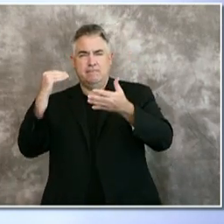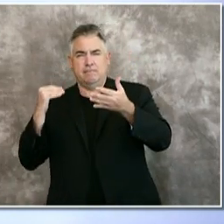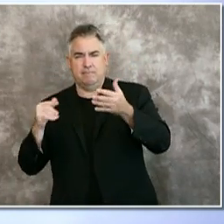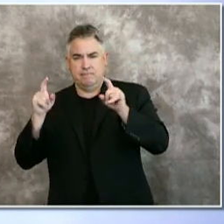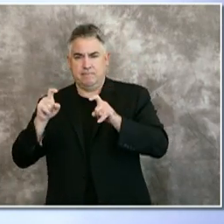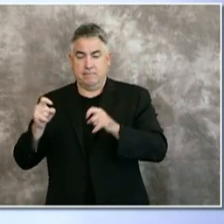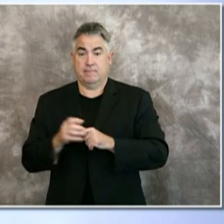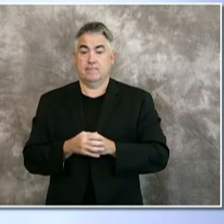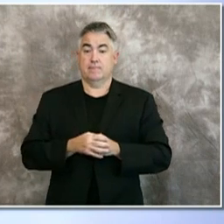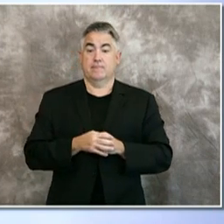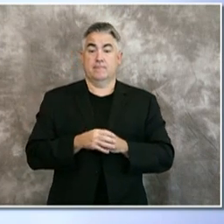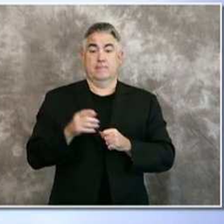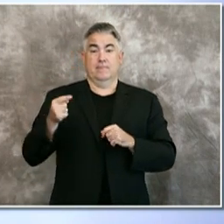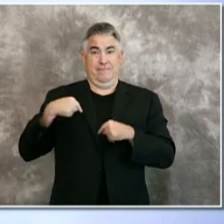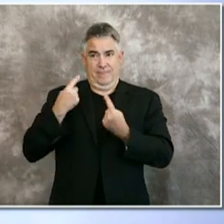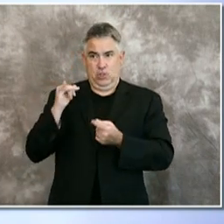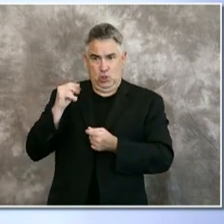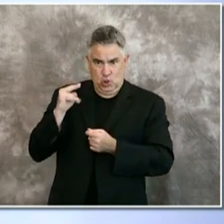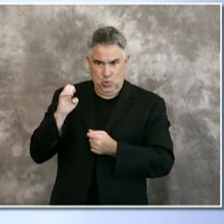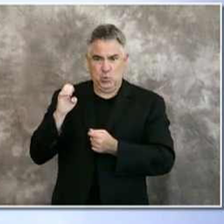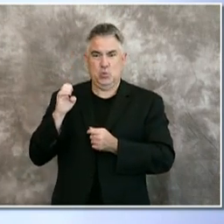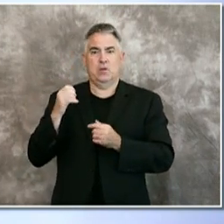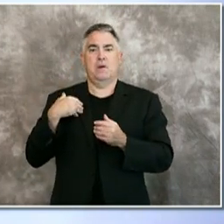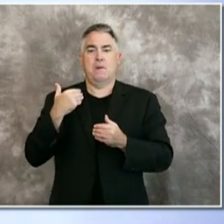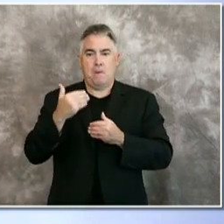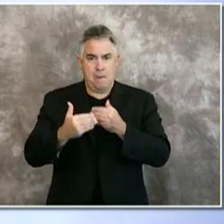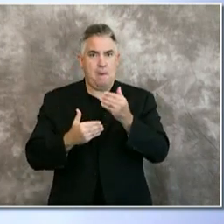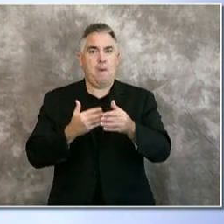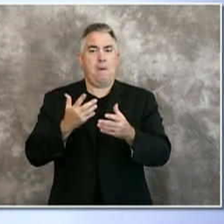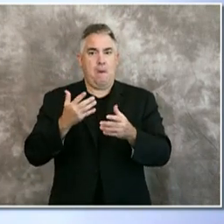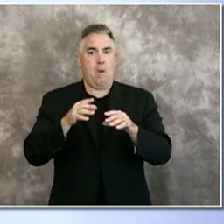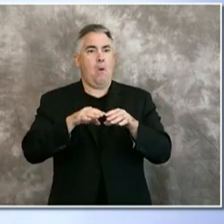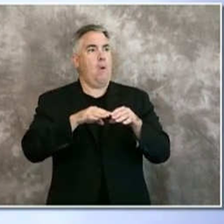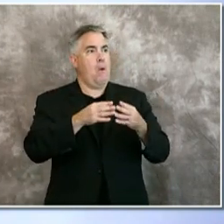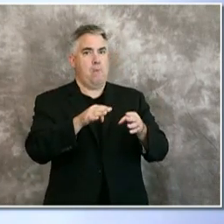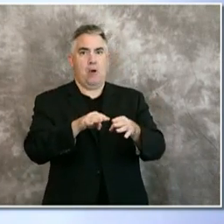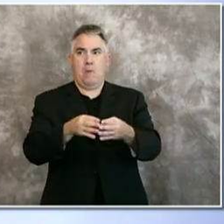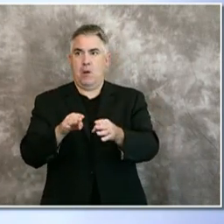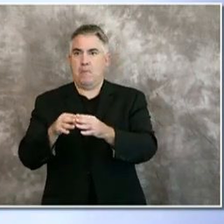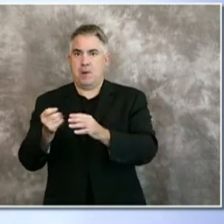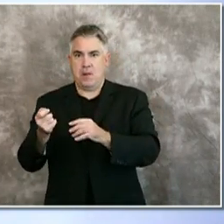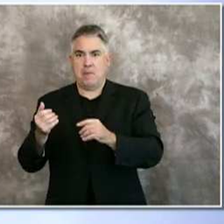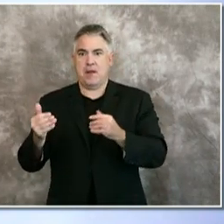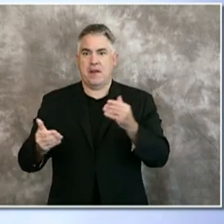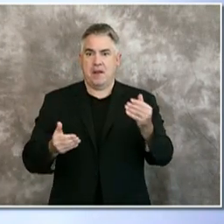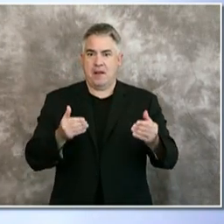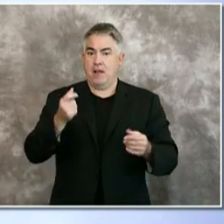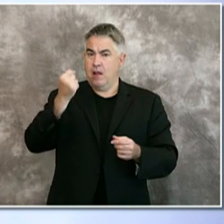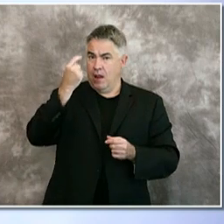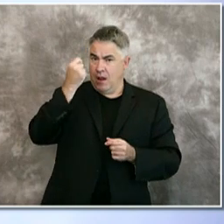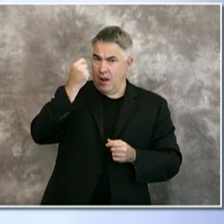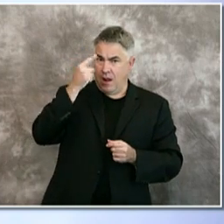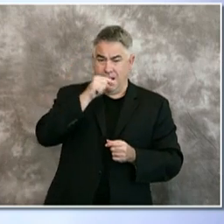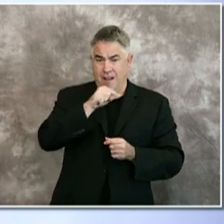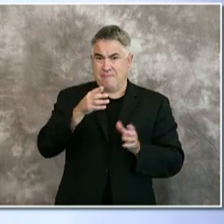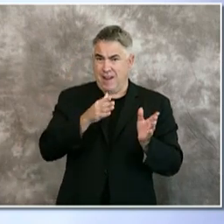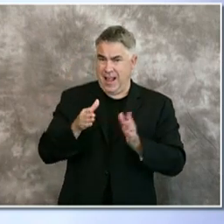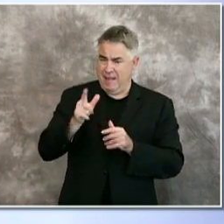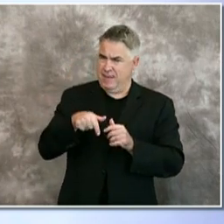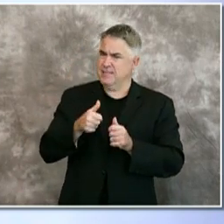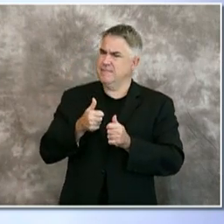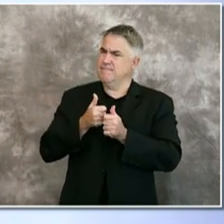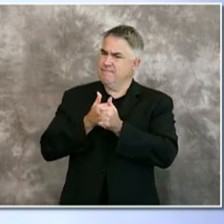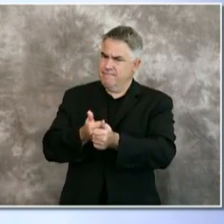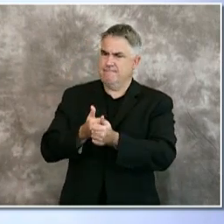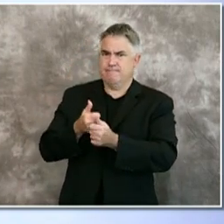where we moved forward into the reopenings of our economy. But a large part of that strategy and effort was the introduction of the metrics, both what